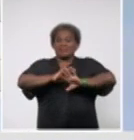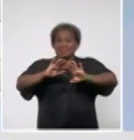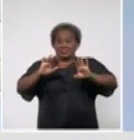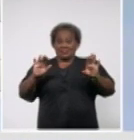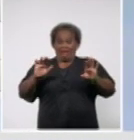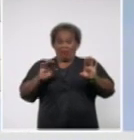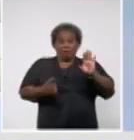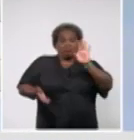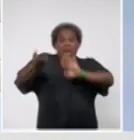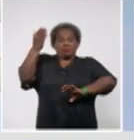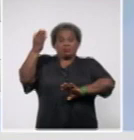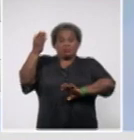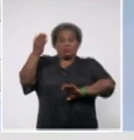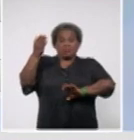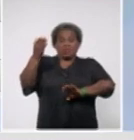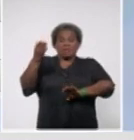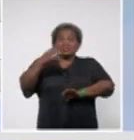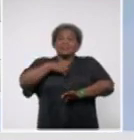Yesterday,